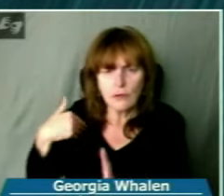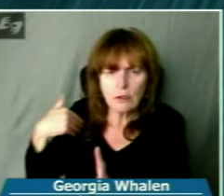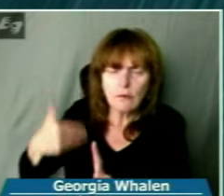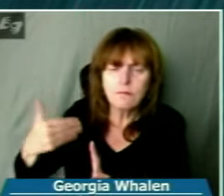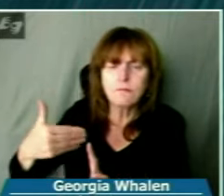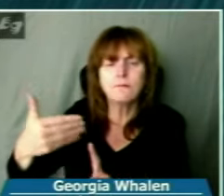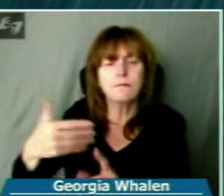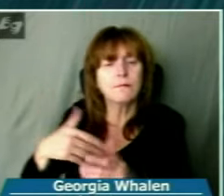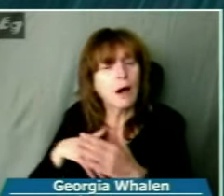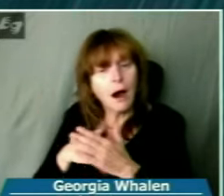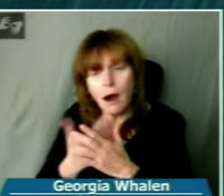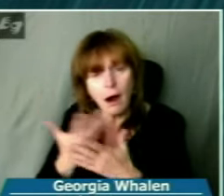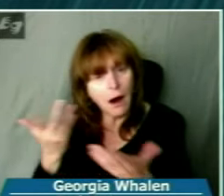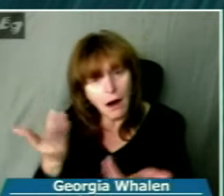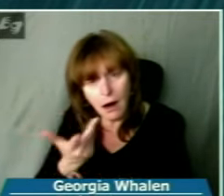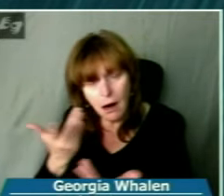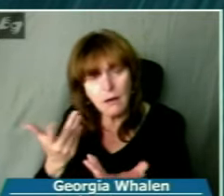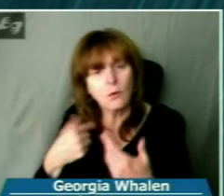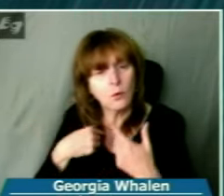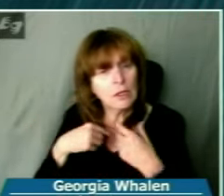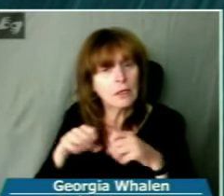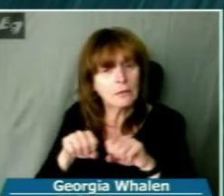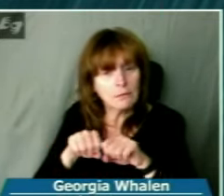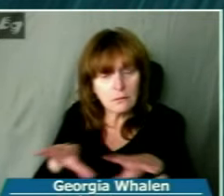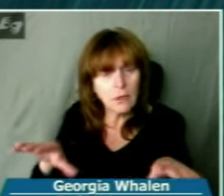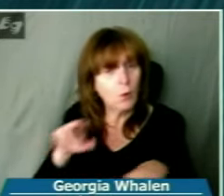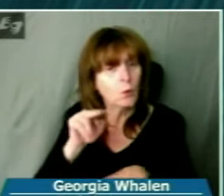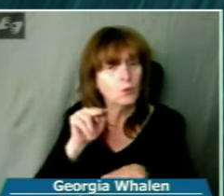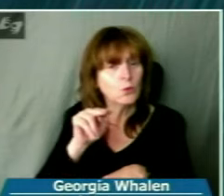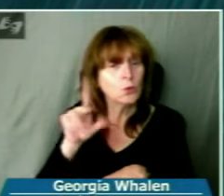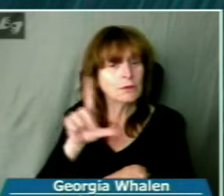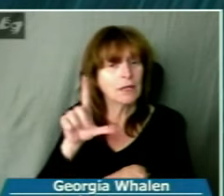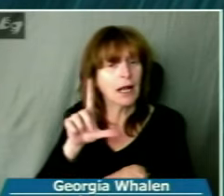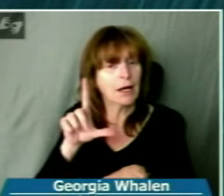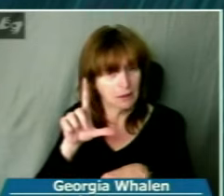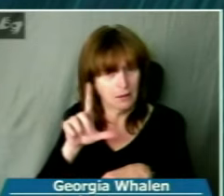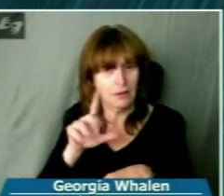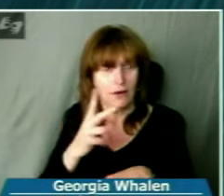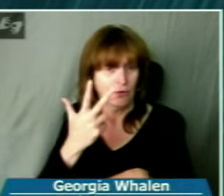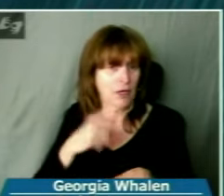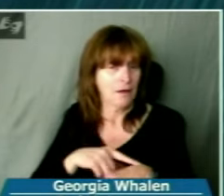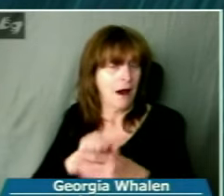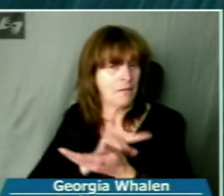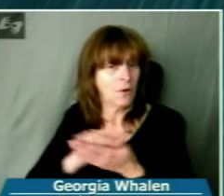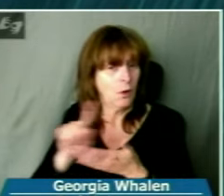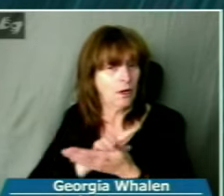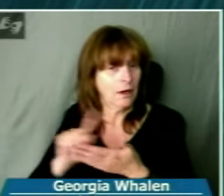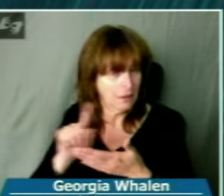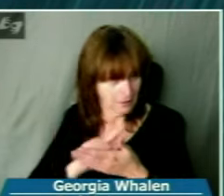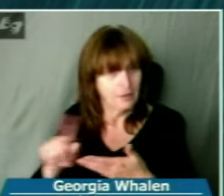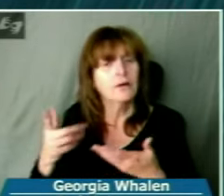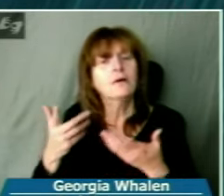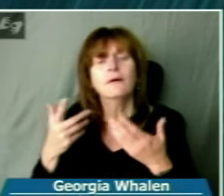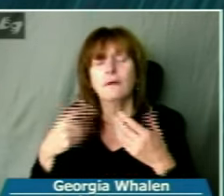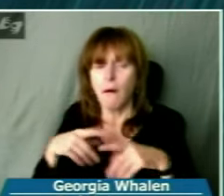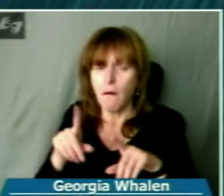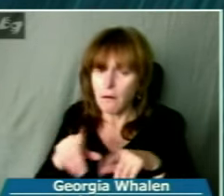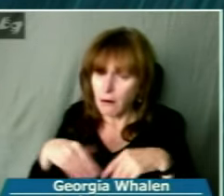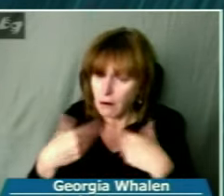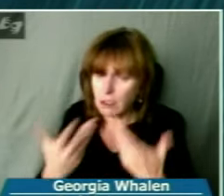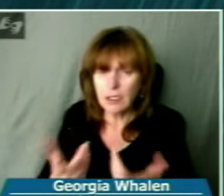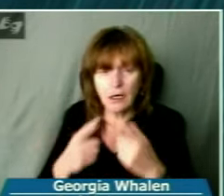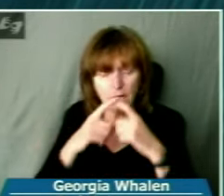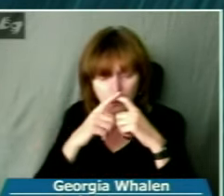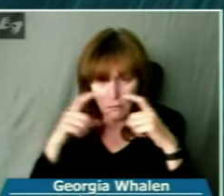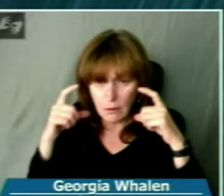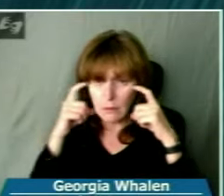out three weekly newsletters to them. We provide everybody with personal protection wear. We've instituted the